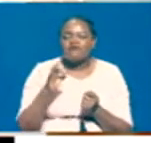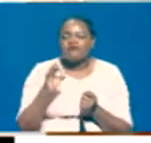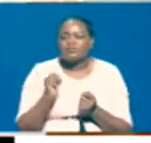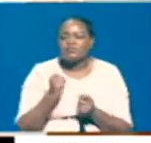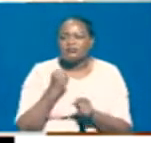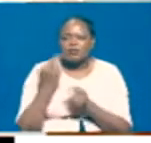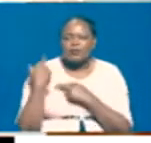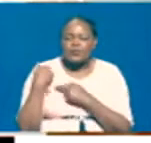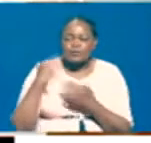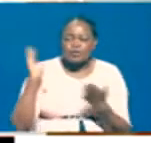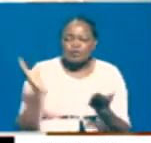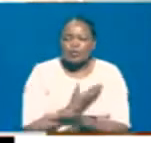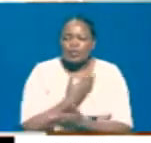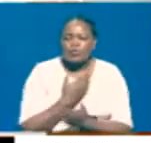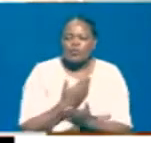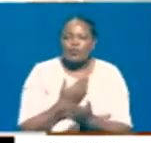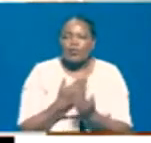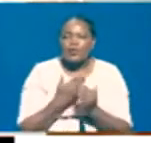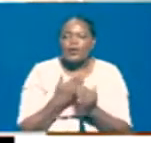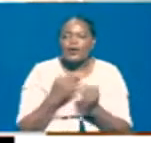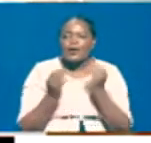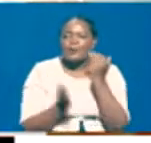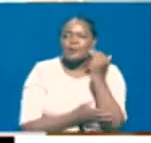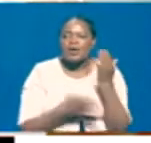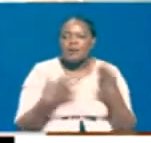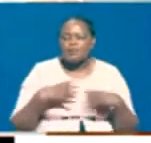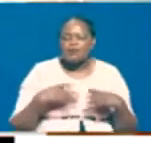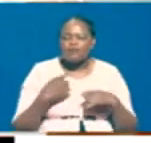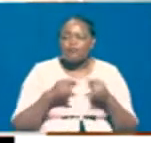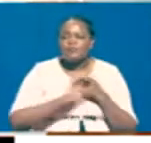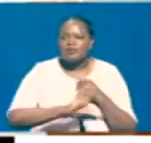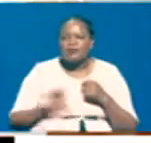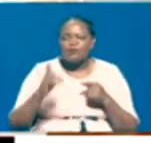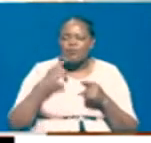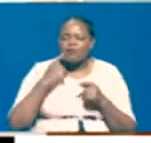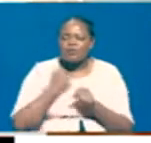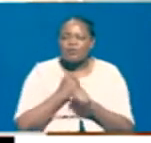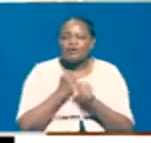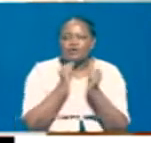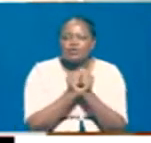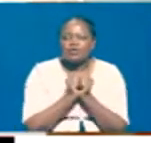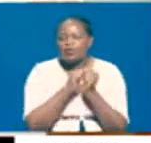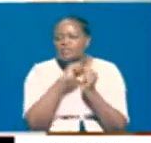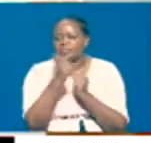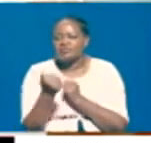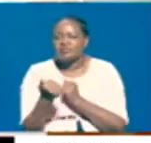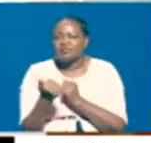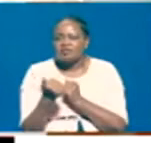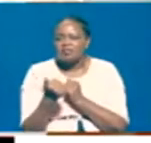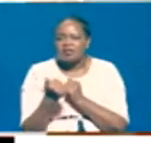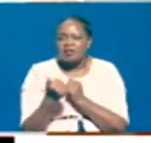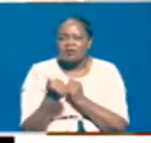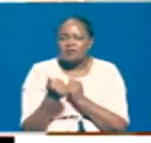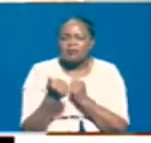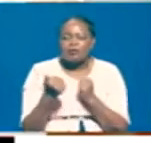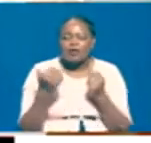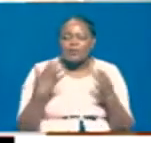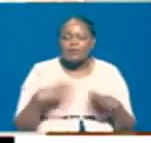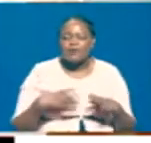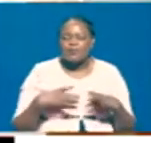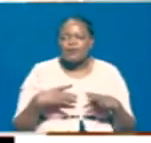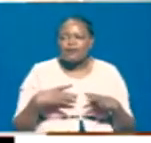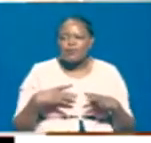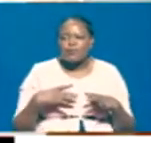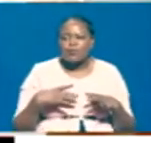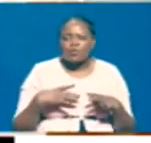eliminating rogue elements from within their ranks who have been colluding with unscrupulous sawmillers, rather, to deny government